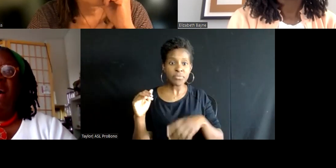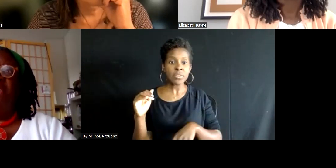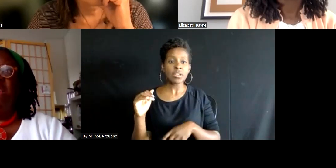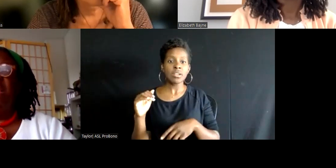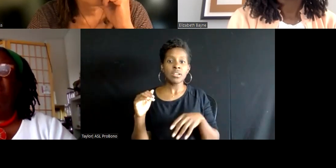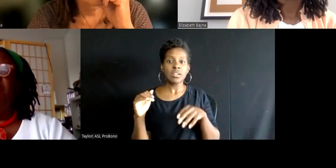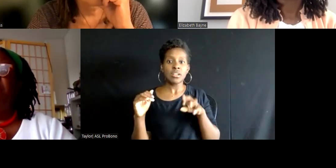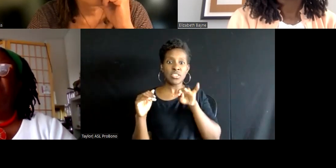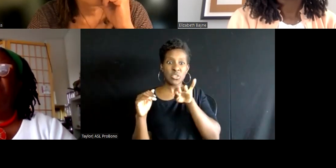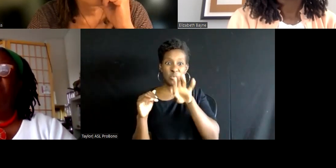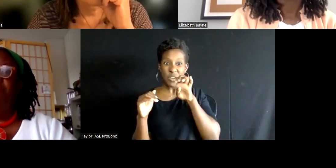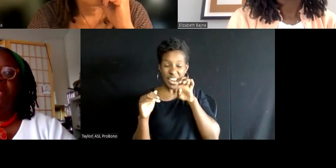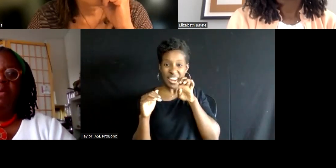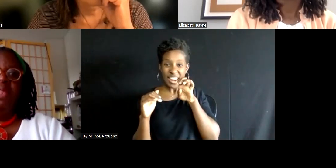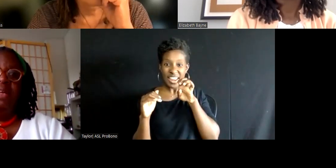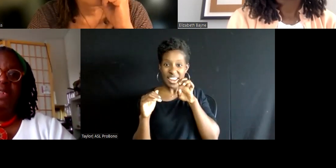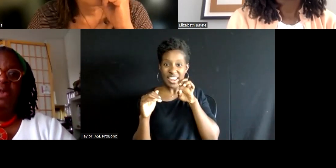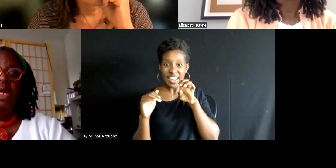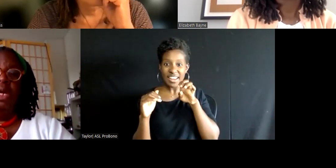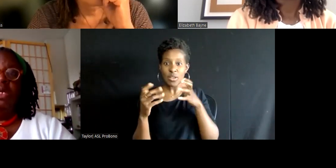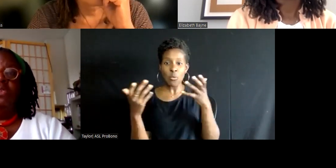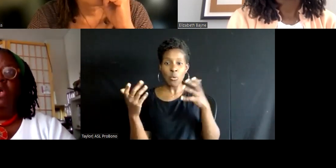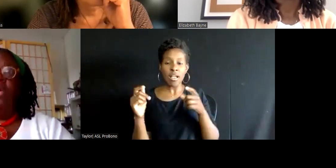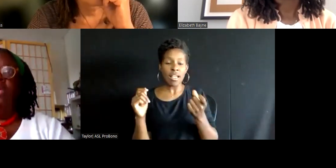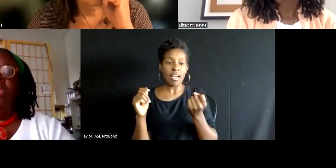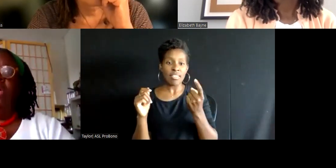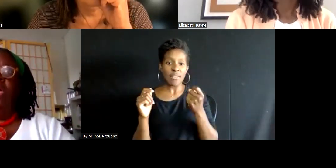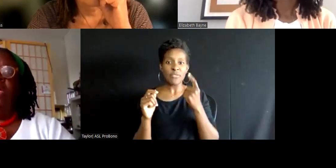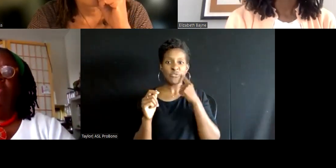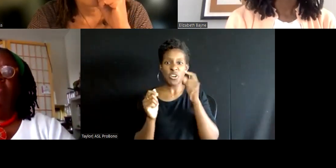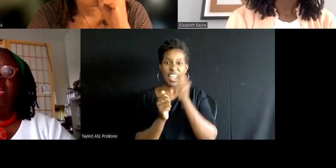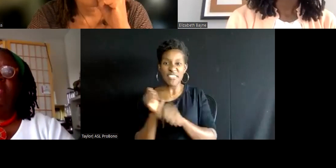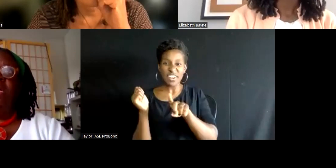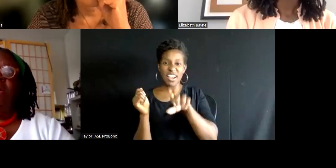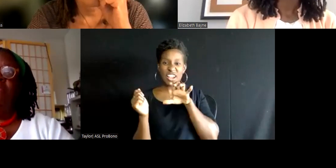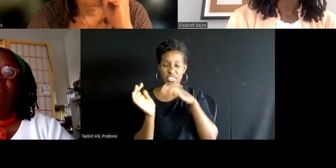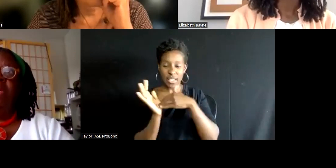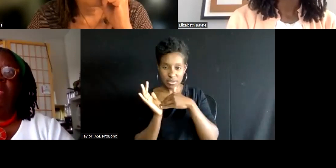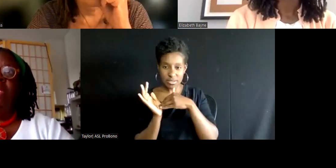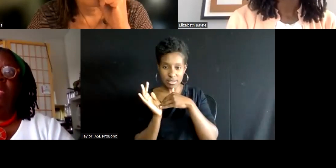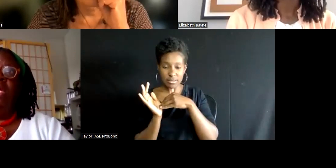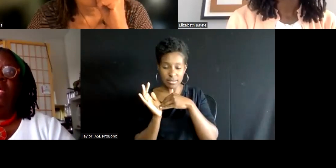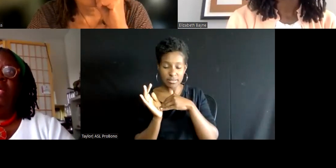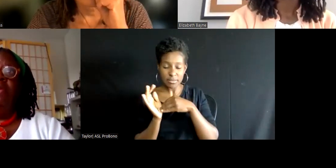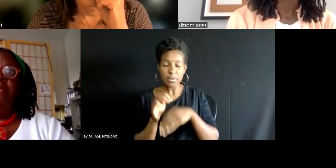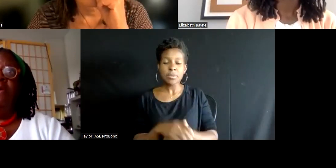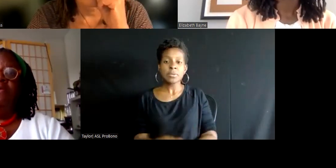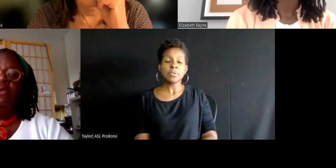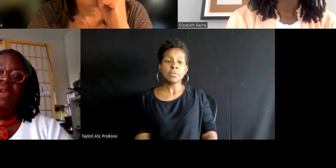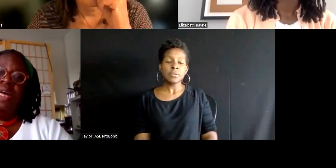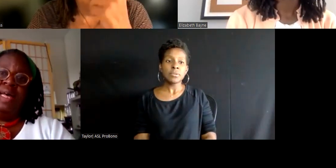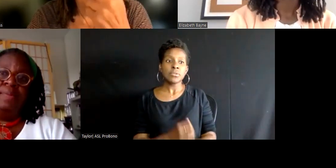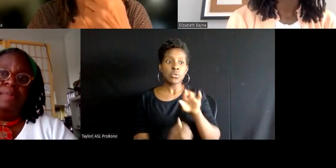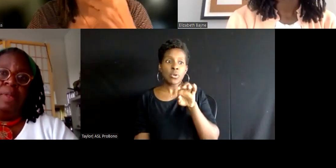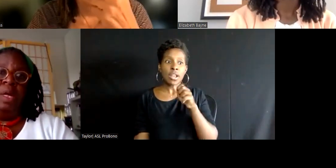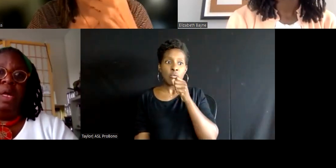of about 11 per 100,000. So the rates of women giving birth